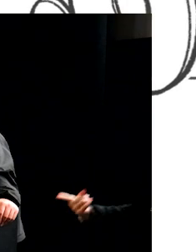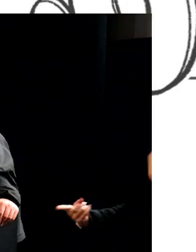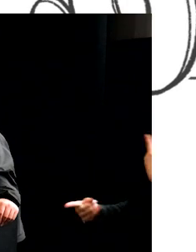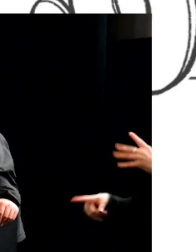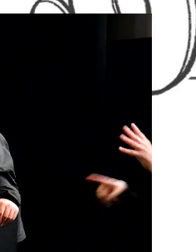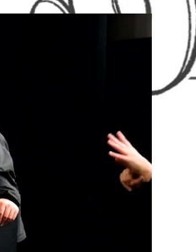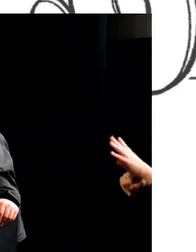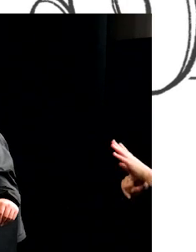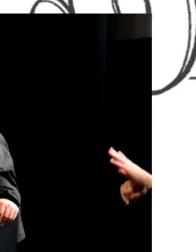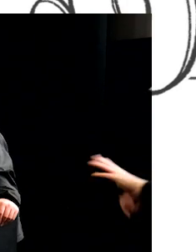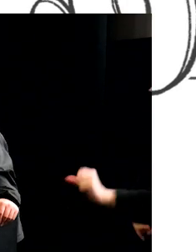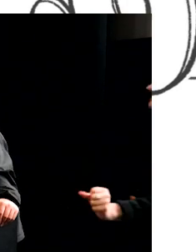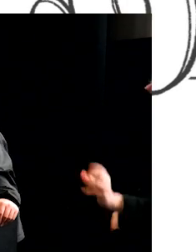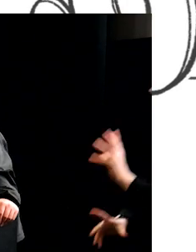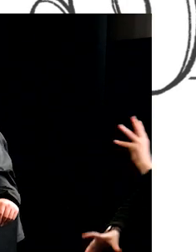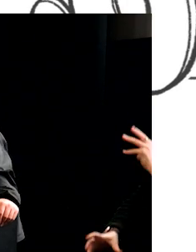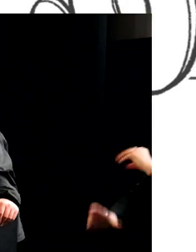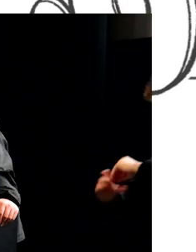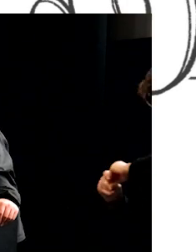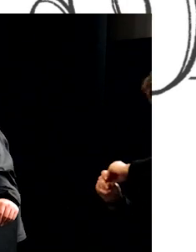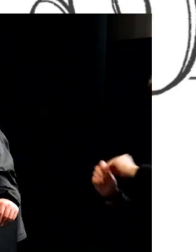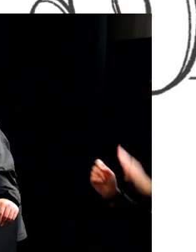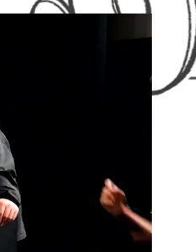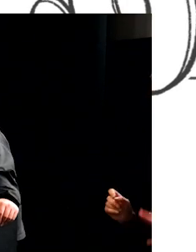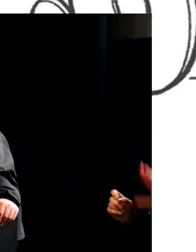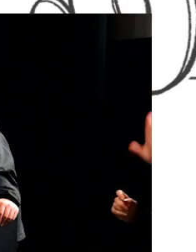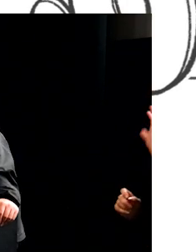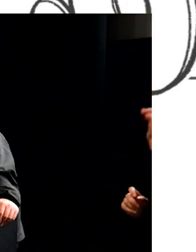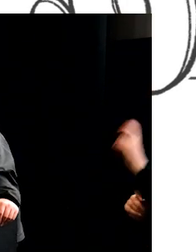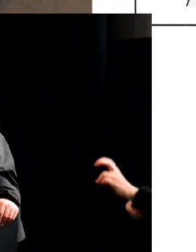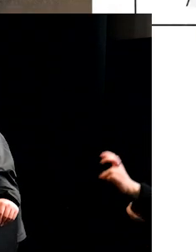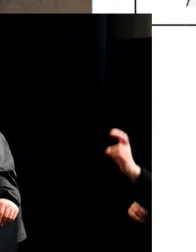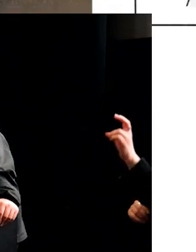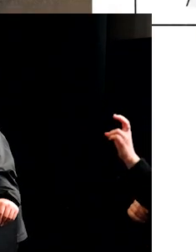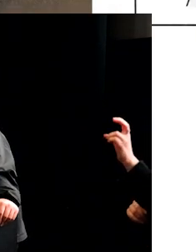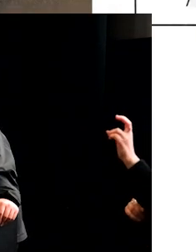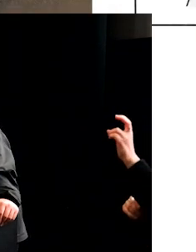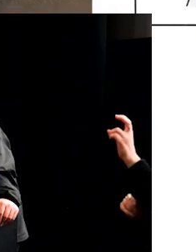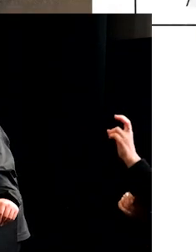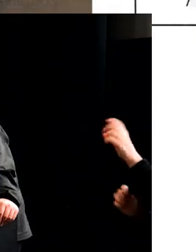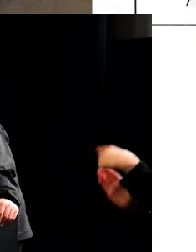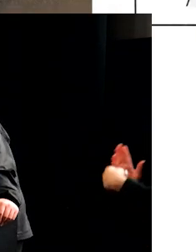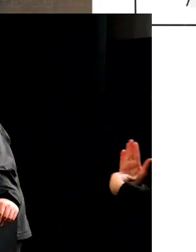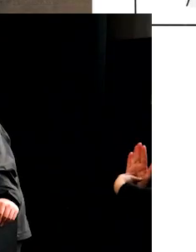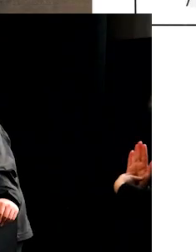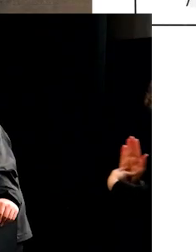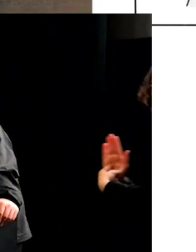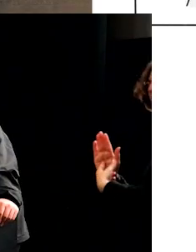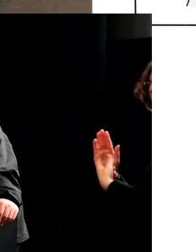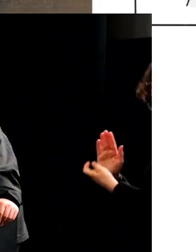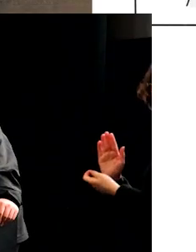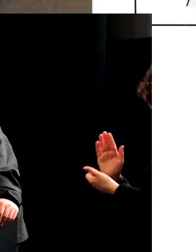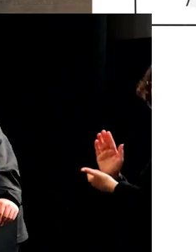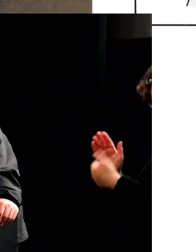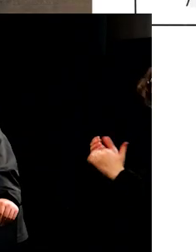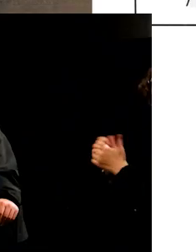be a part of their journey and show them a little bit of how they can become the best designers they can be.